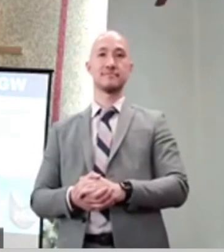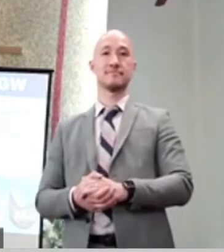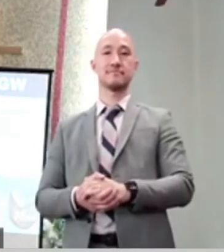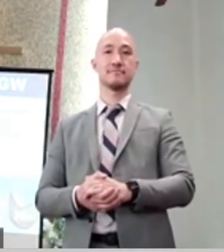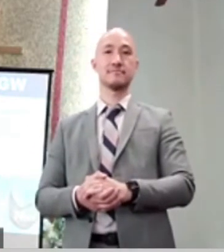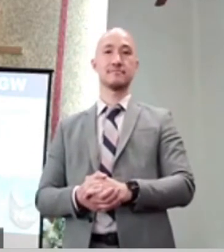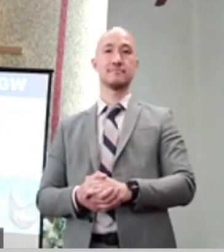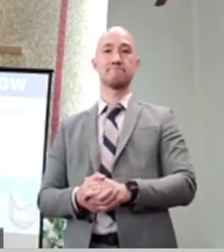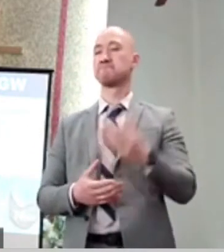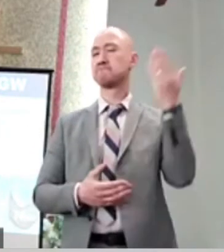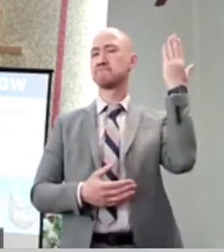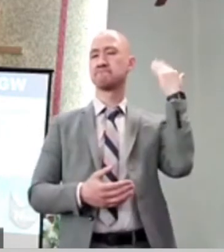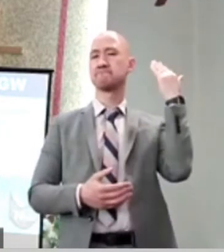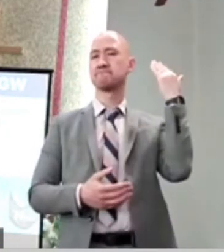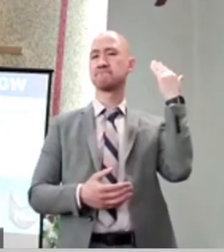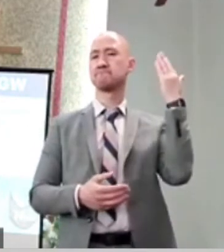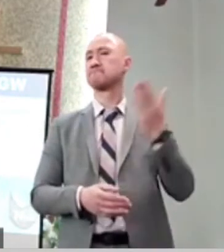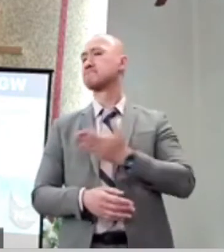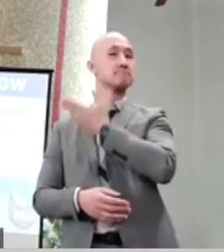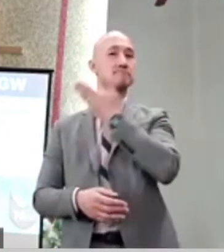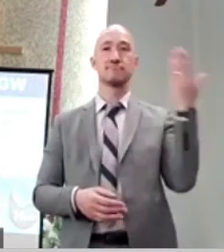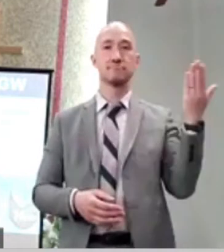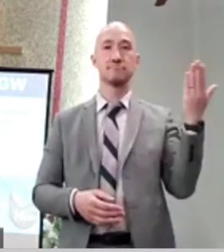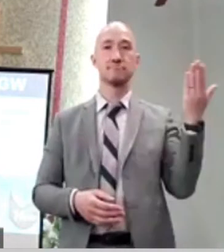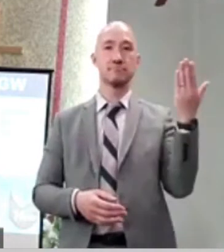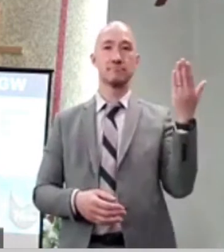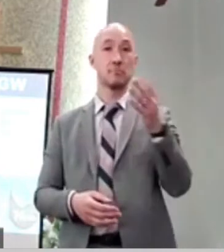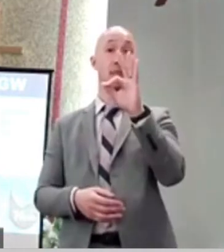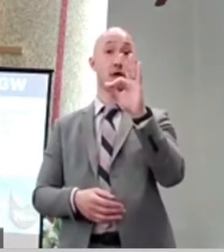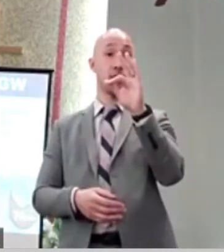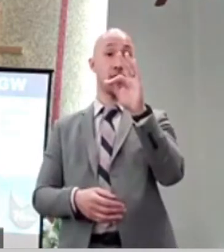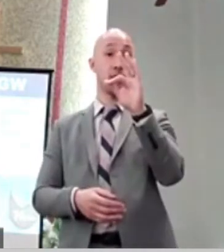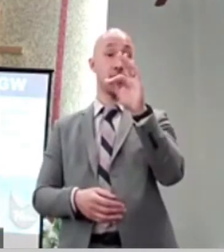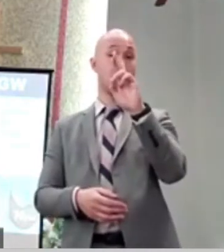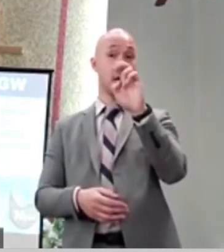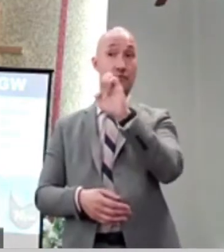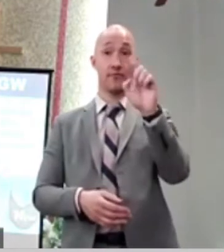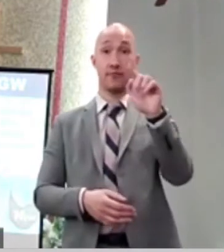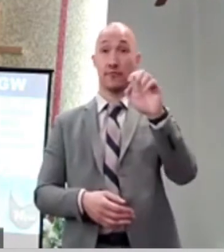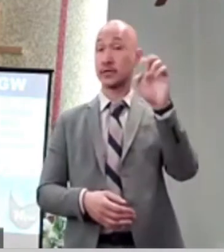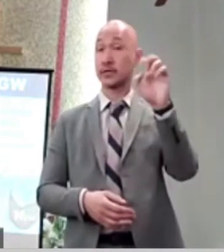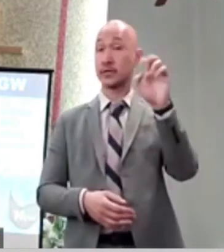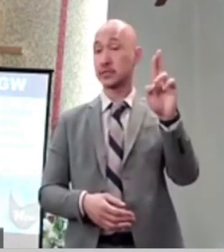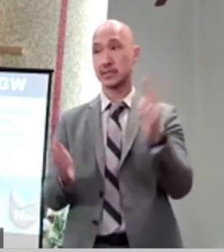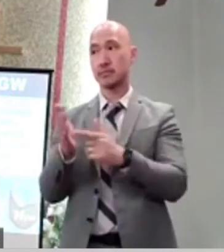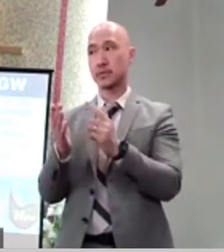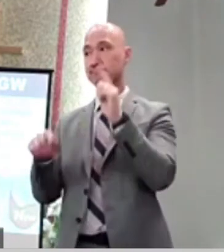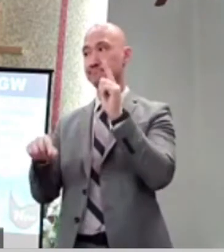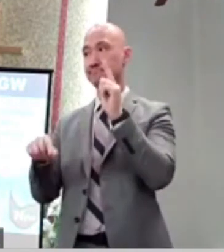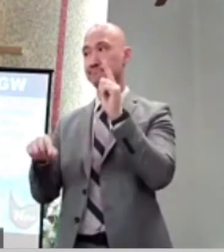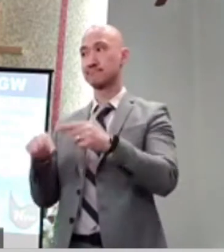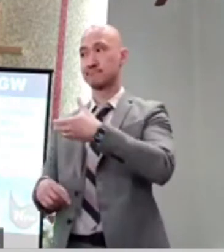were no freezers. You couldn't drink water. You might be poisoned because it was not fresh.